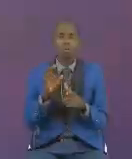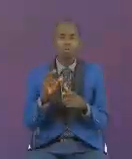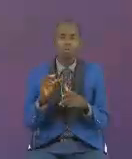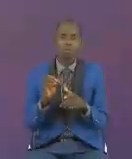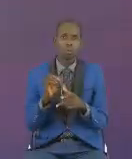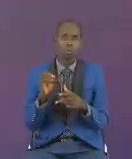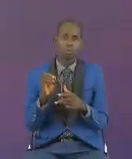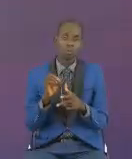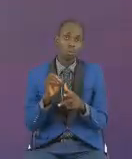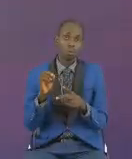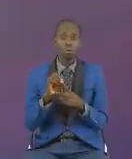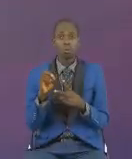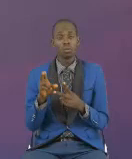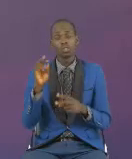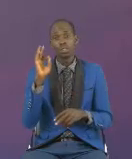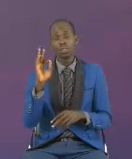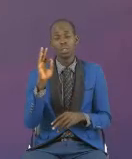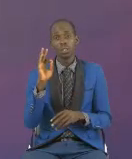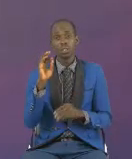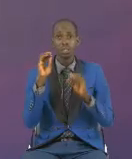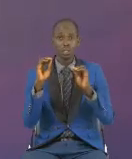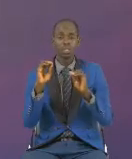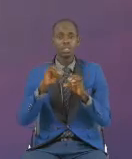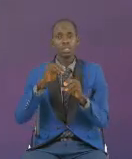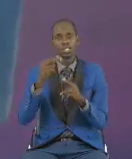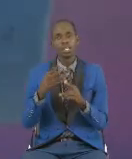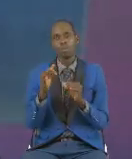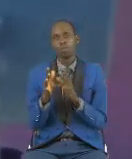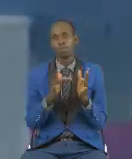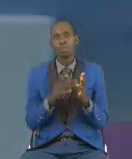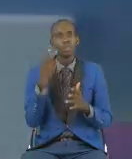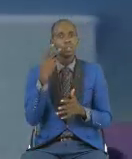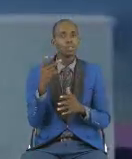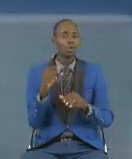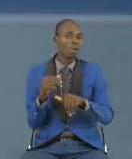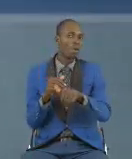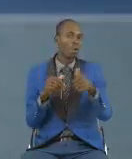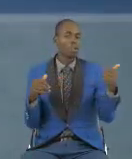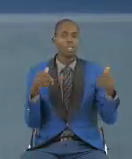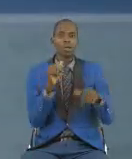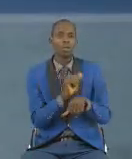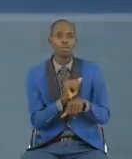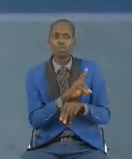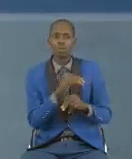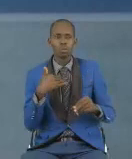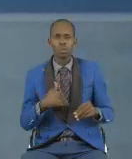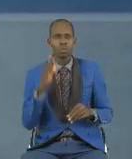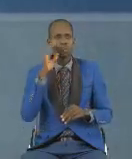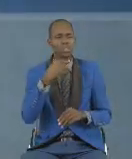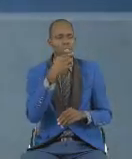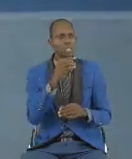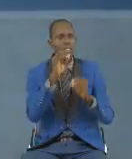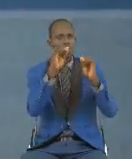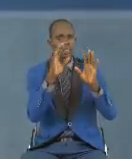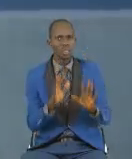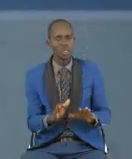the name of Jesus. Look at all those other professions. Nobody is going to tell a teacher of